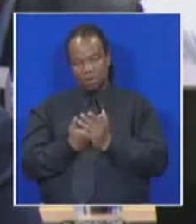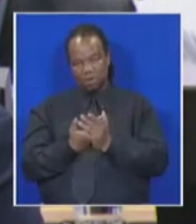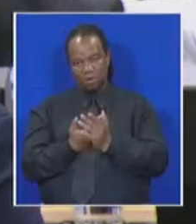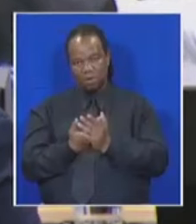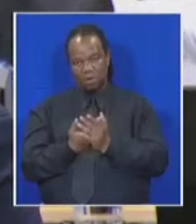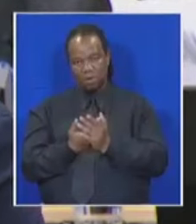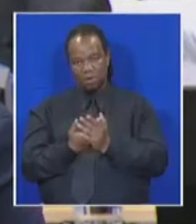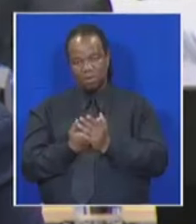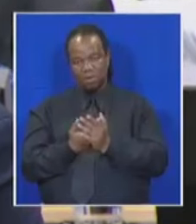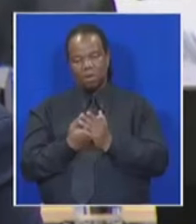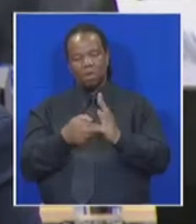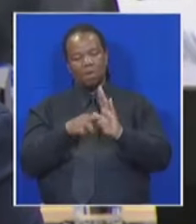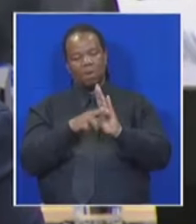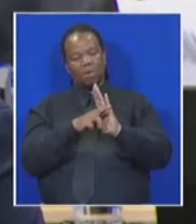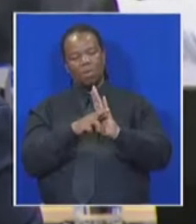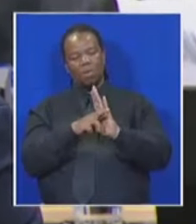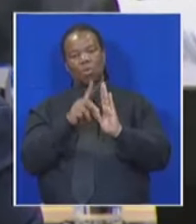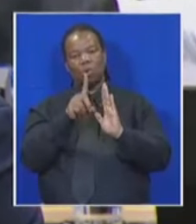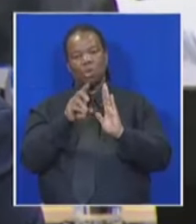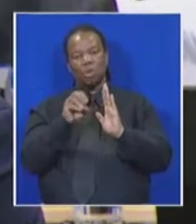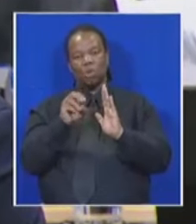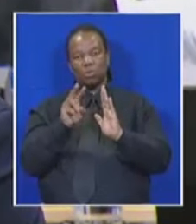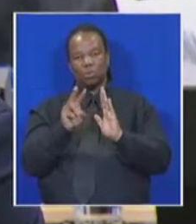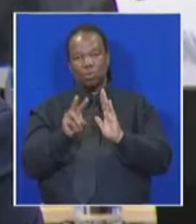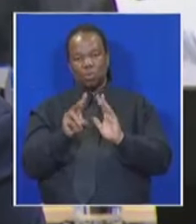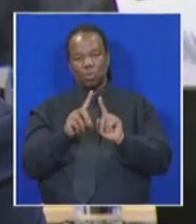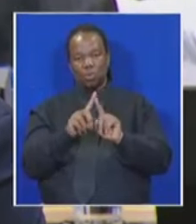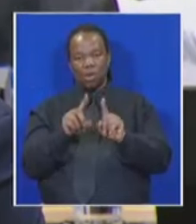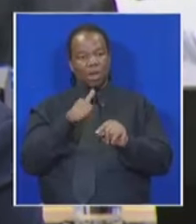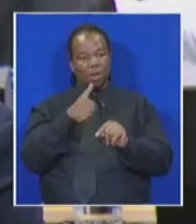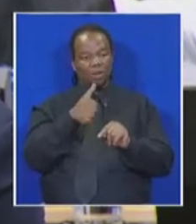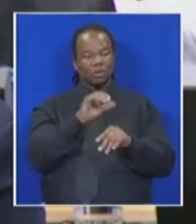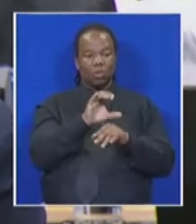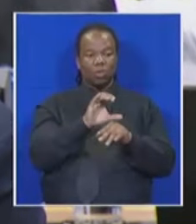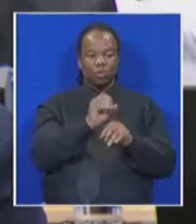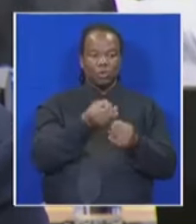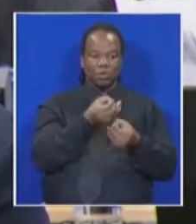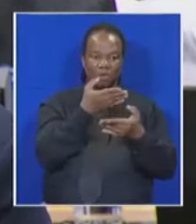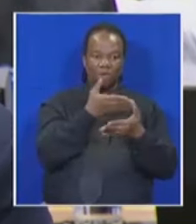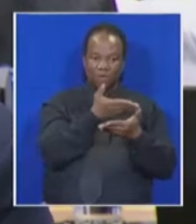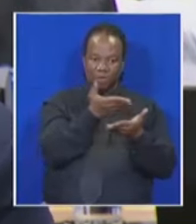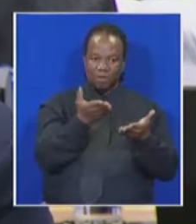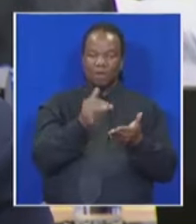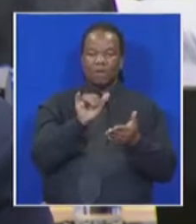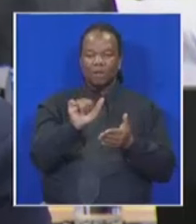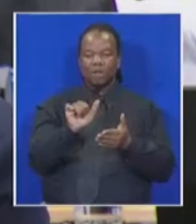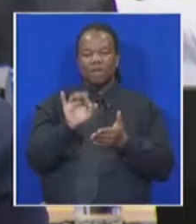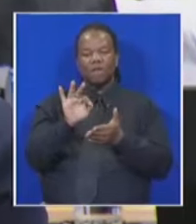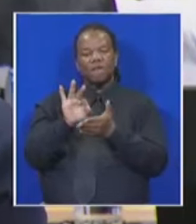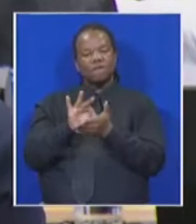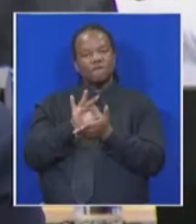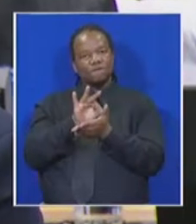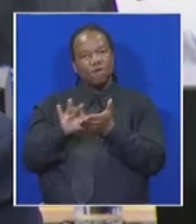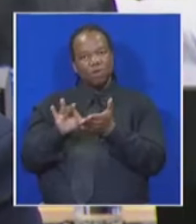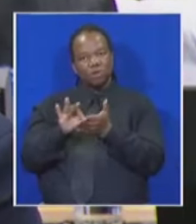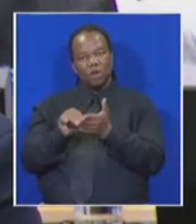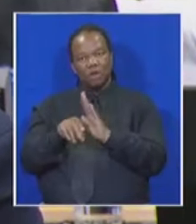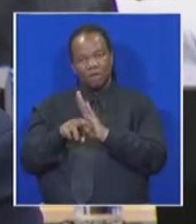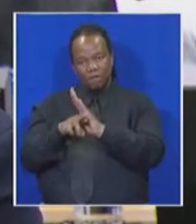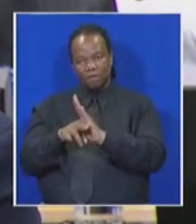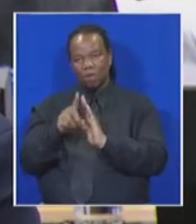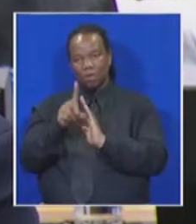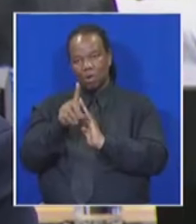Rule 102 says very clearly that unless the Constitution provides otherwise, voting takes place in accordance with Rules